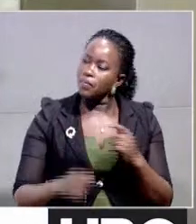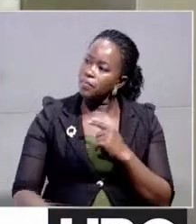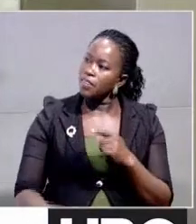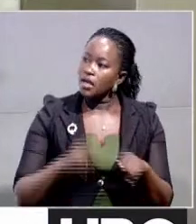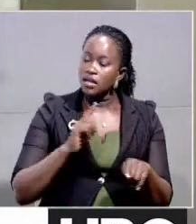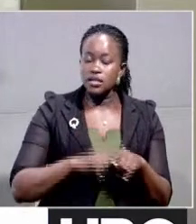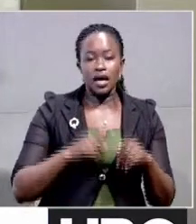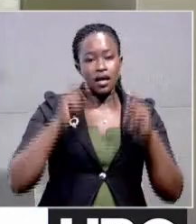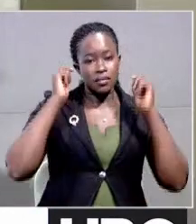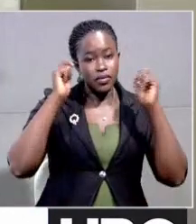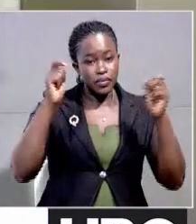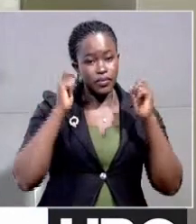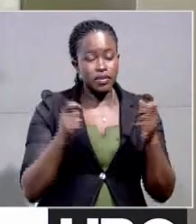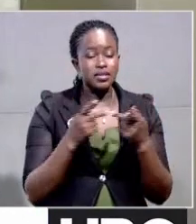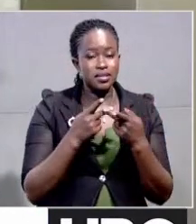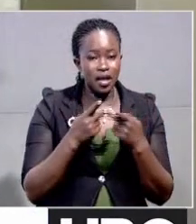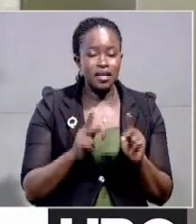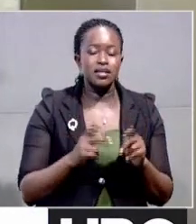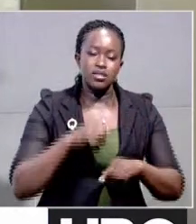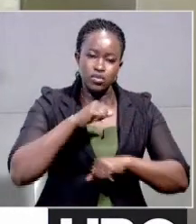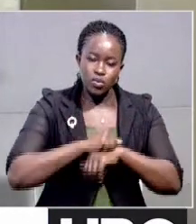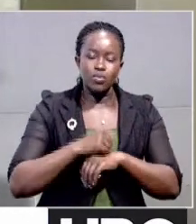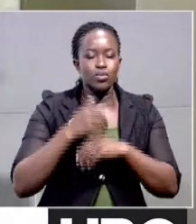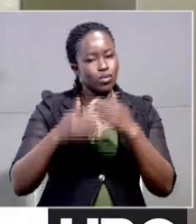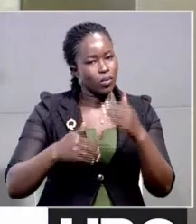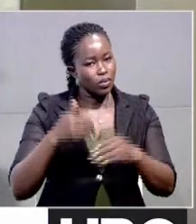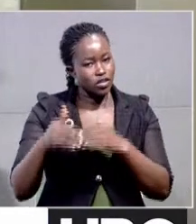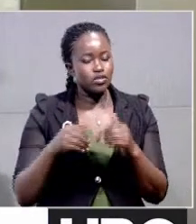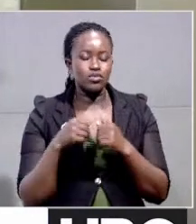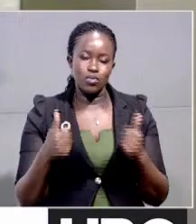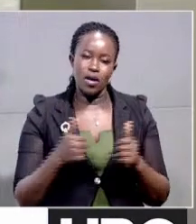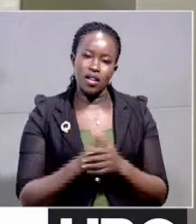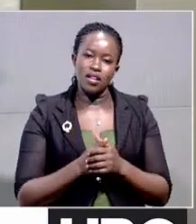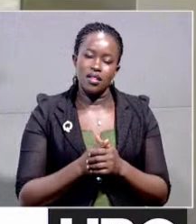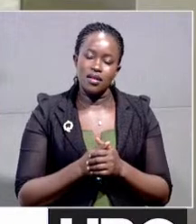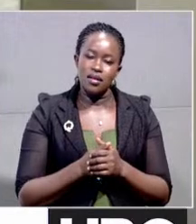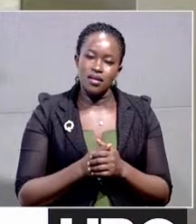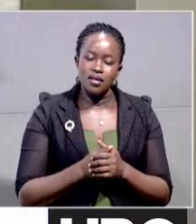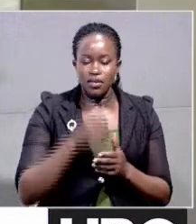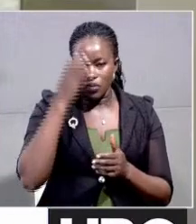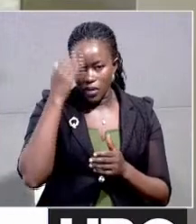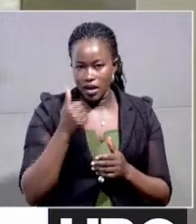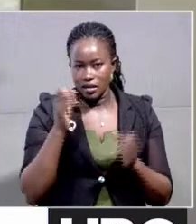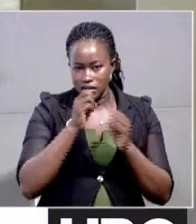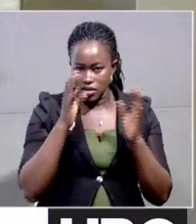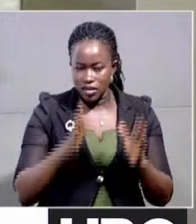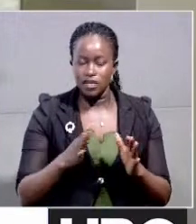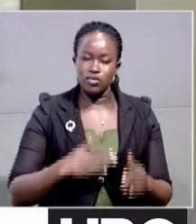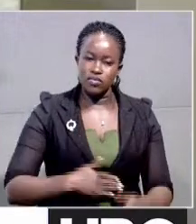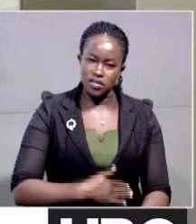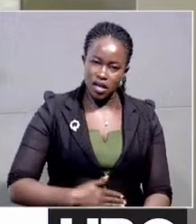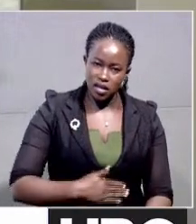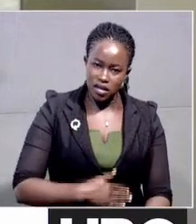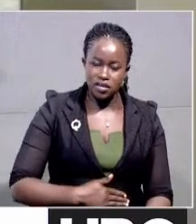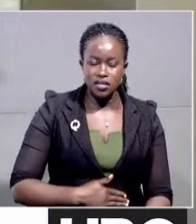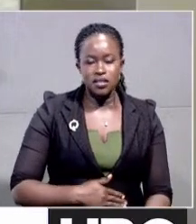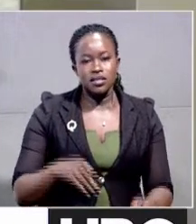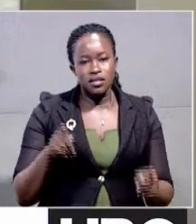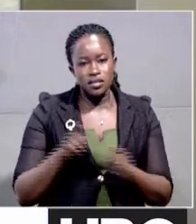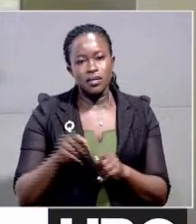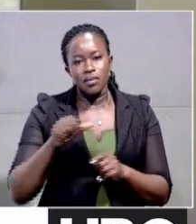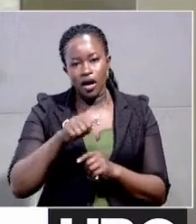the school kept running basically on the teachers of science and those who are not paid for